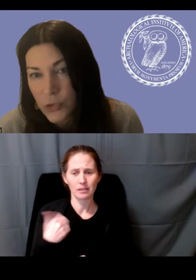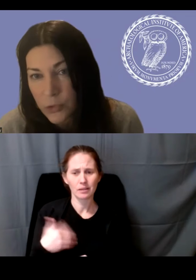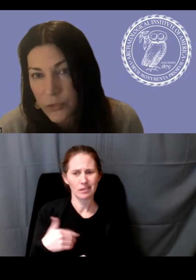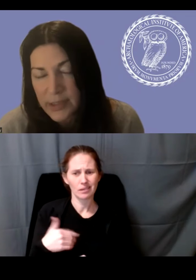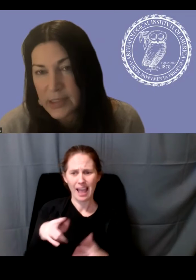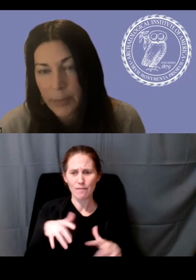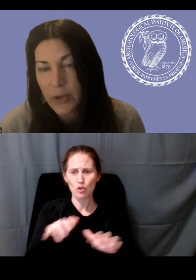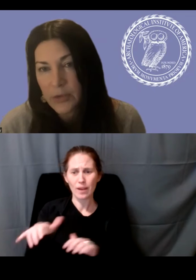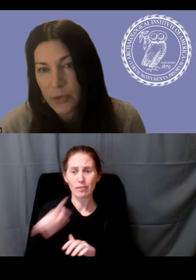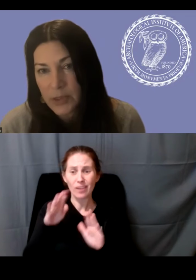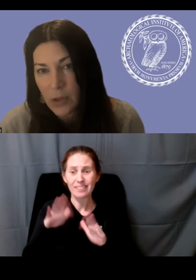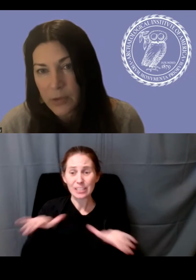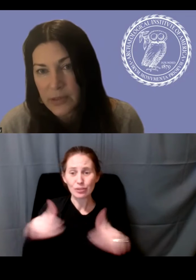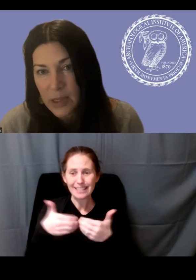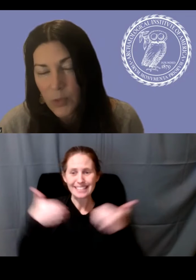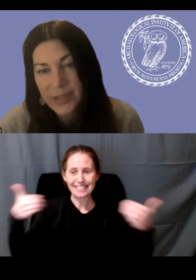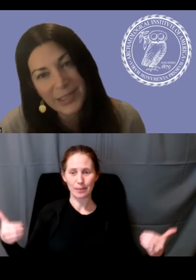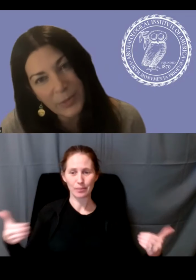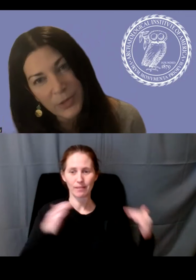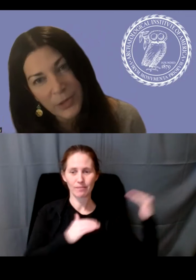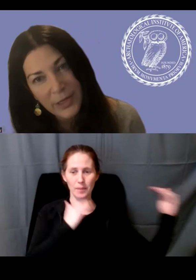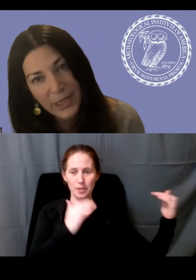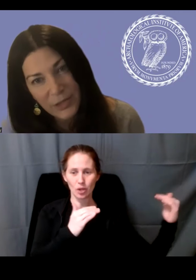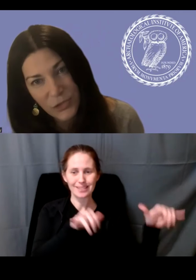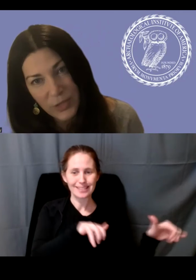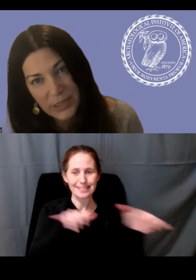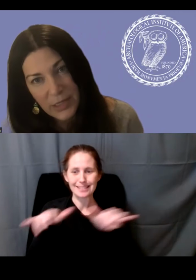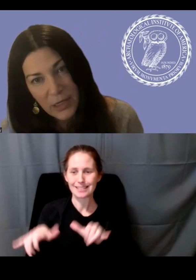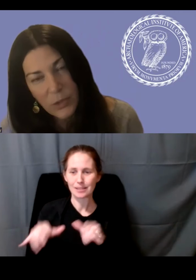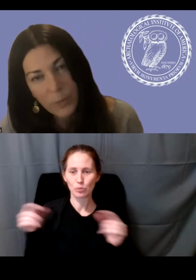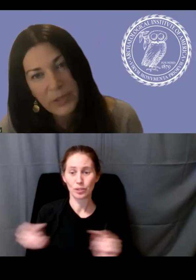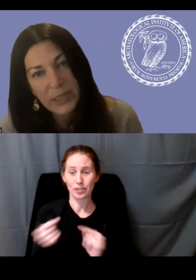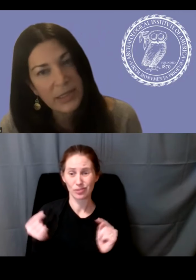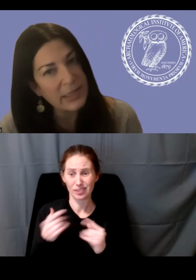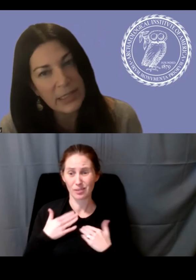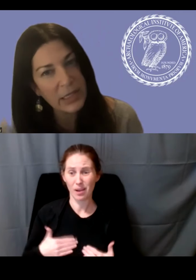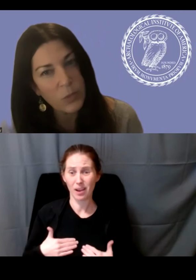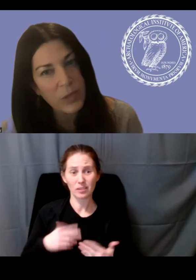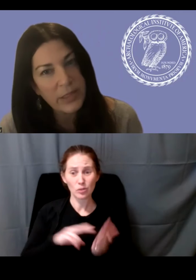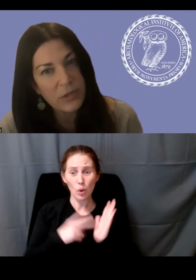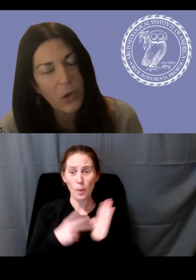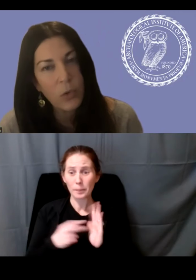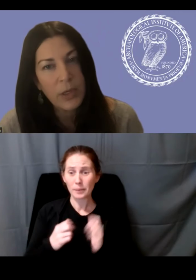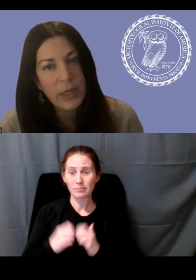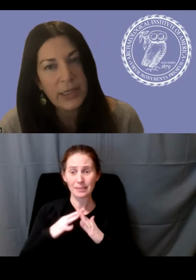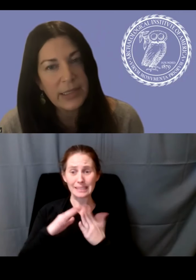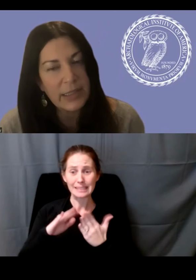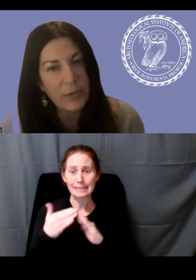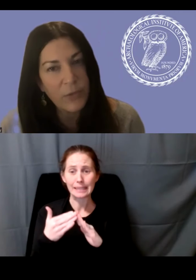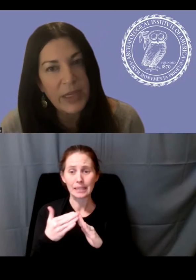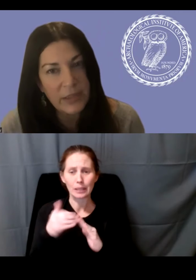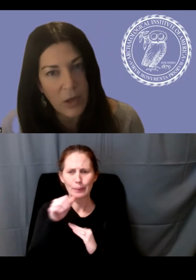graveyard of children separated from adults with similar injuries. So building this city was no easy feat on